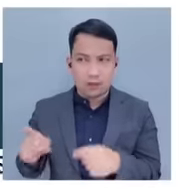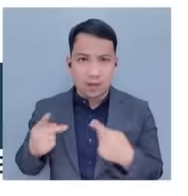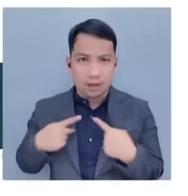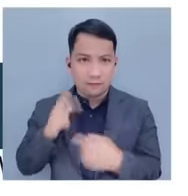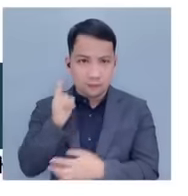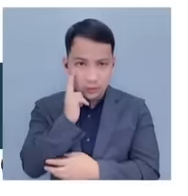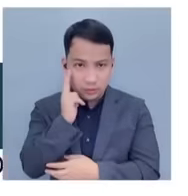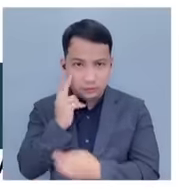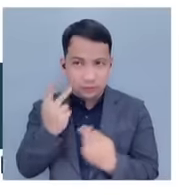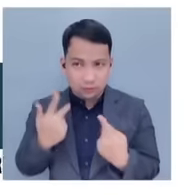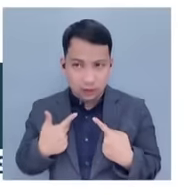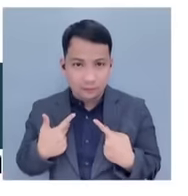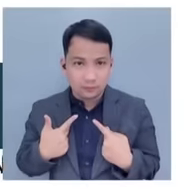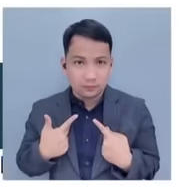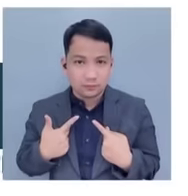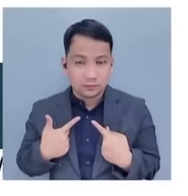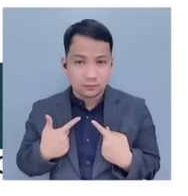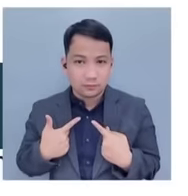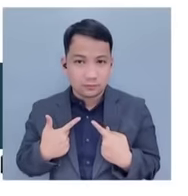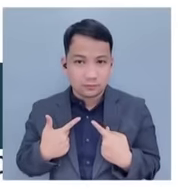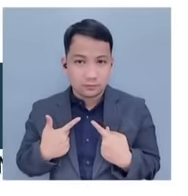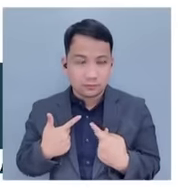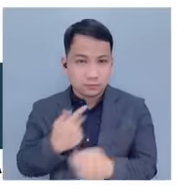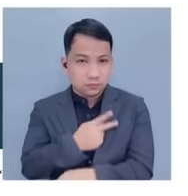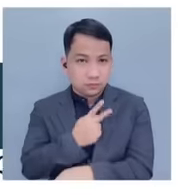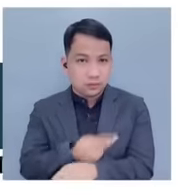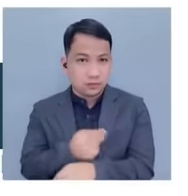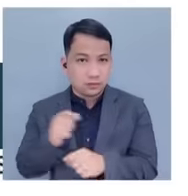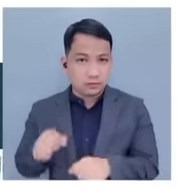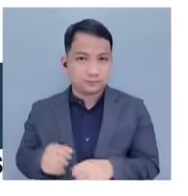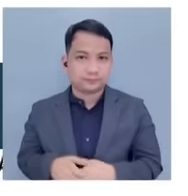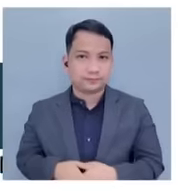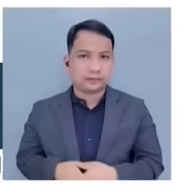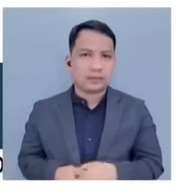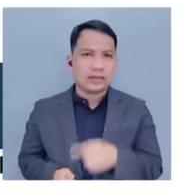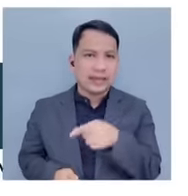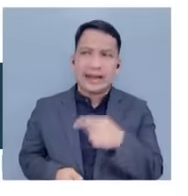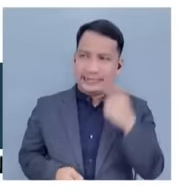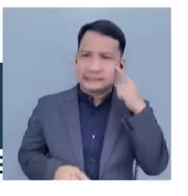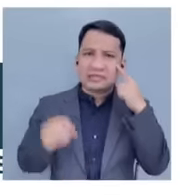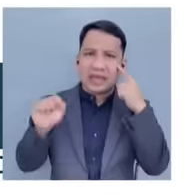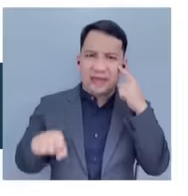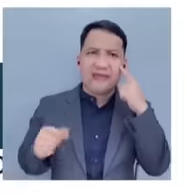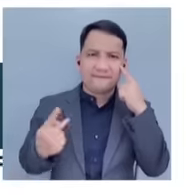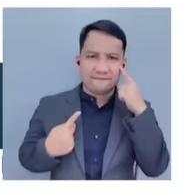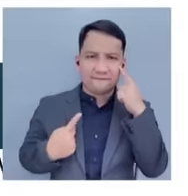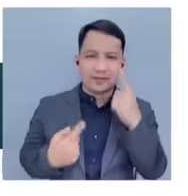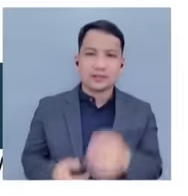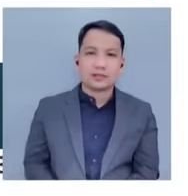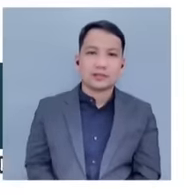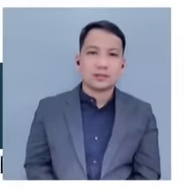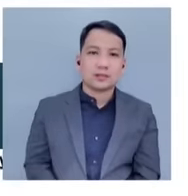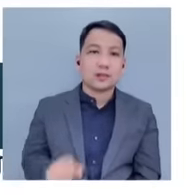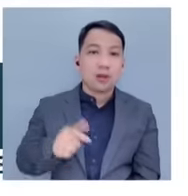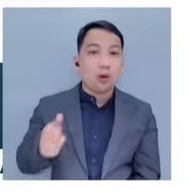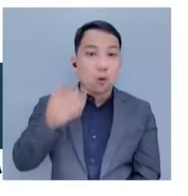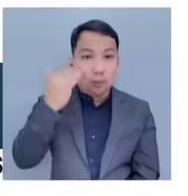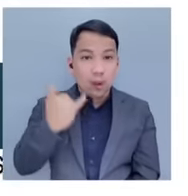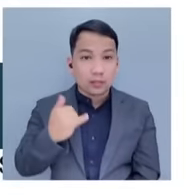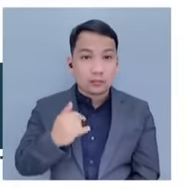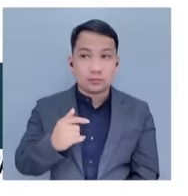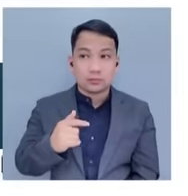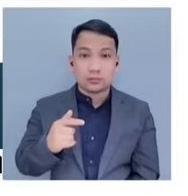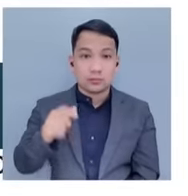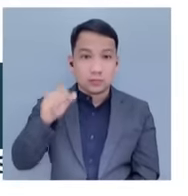that? I think they still wield enough power, given that Sara Duterte is still the vice